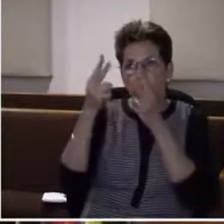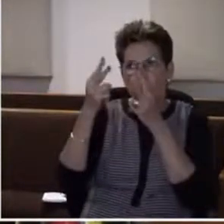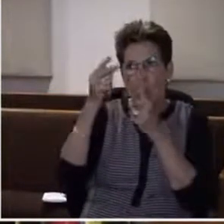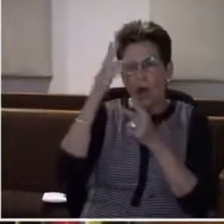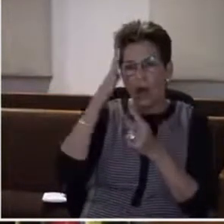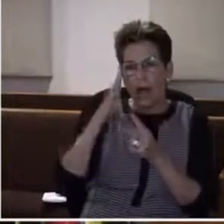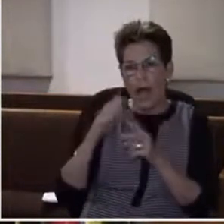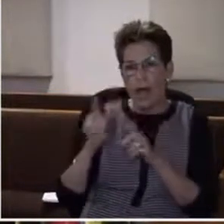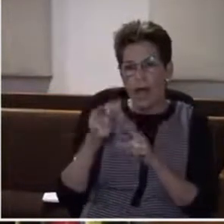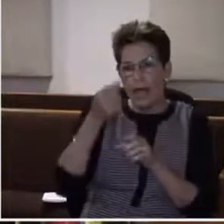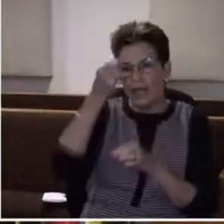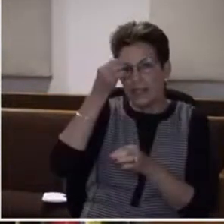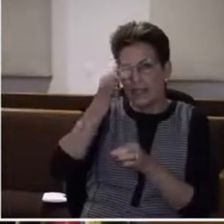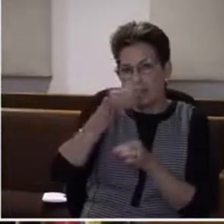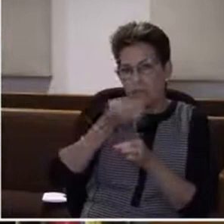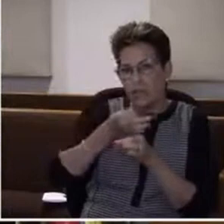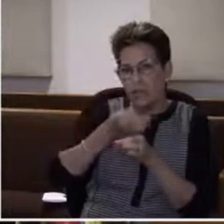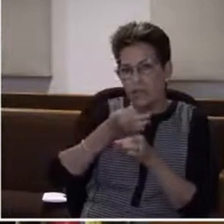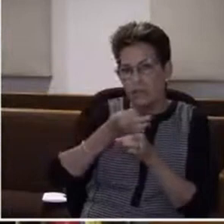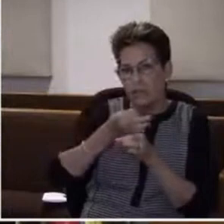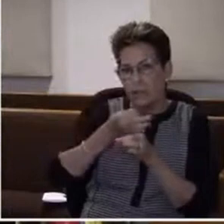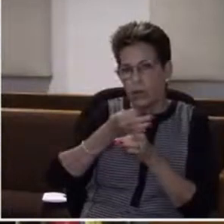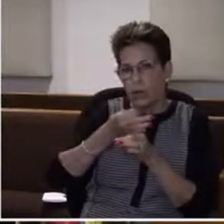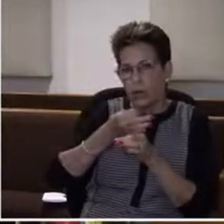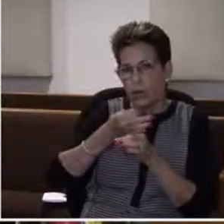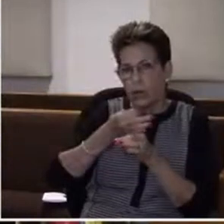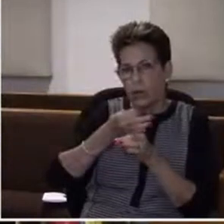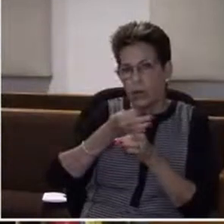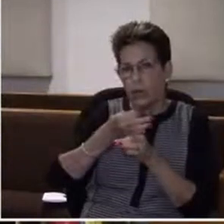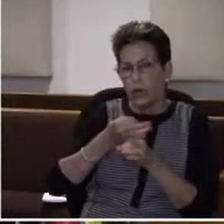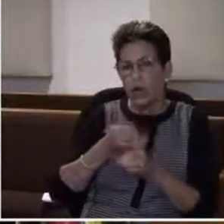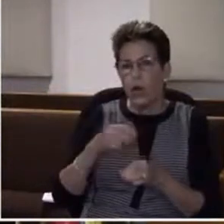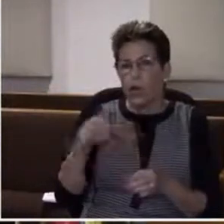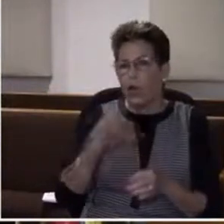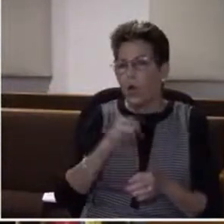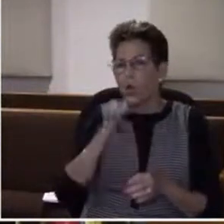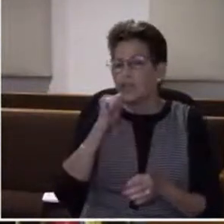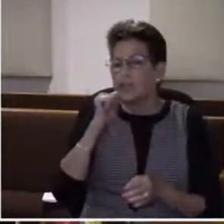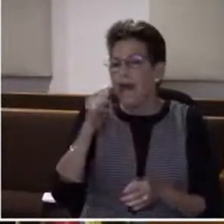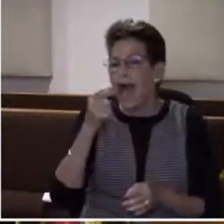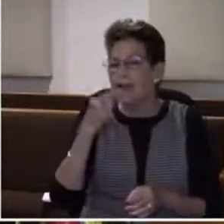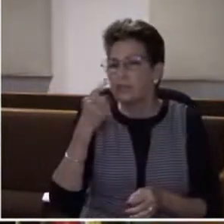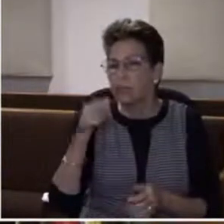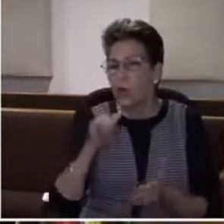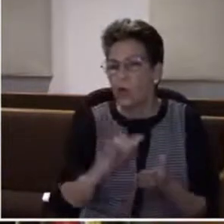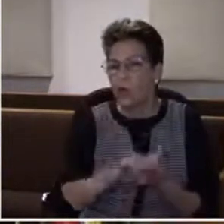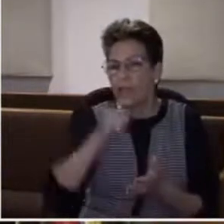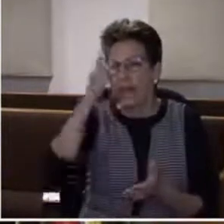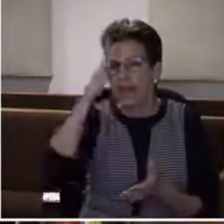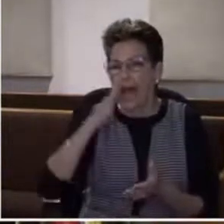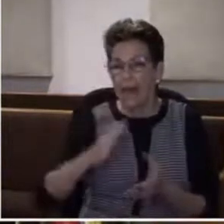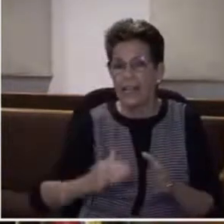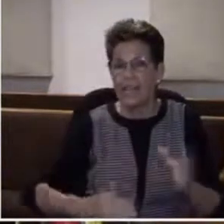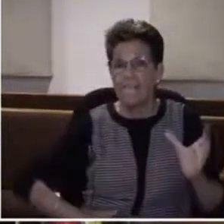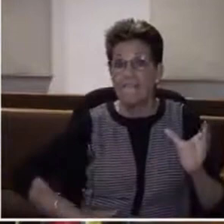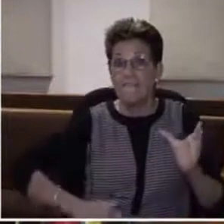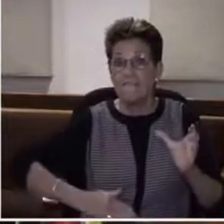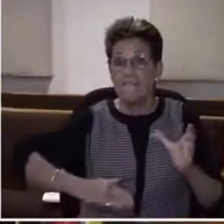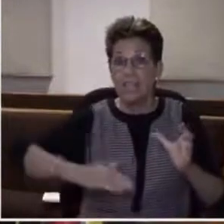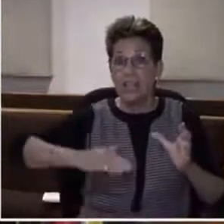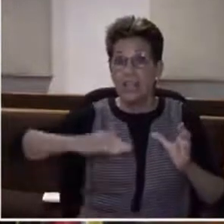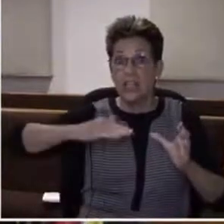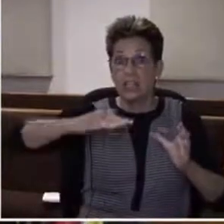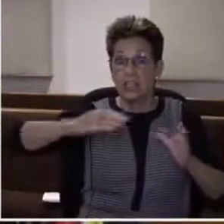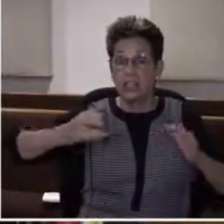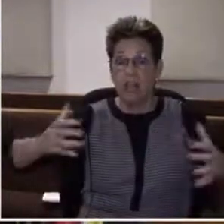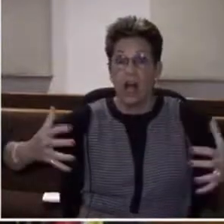the barrel up. We're just told that it never failed. I don't know that that woman ever had more than just a little bit